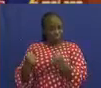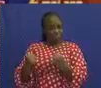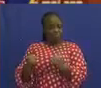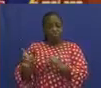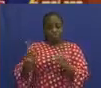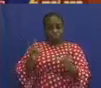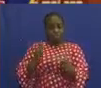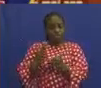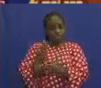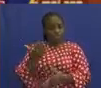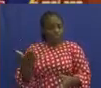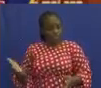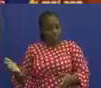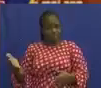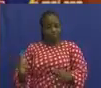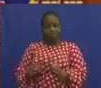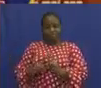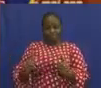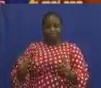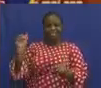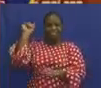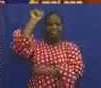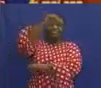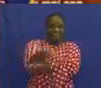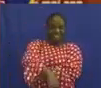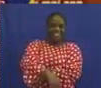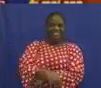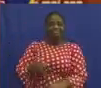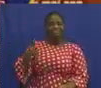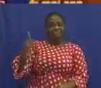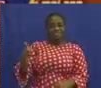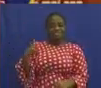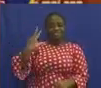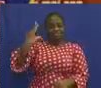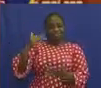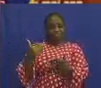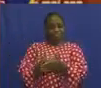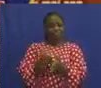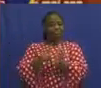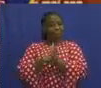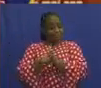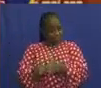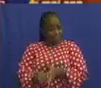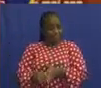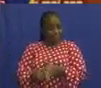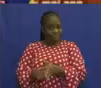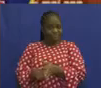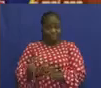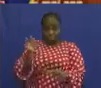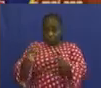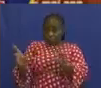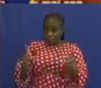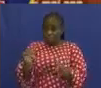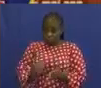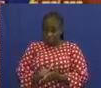to the protocols, so we can overcome this third wave of infections. If we do